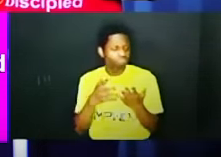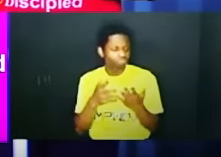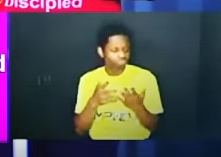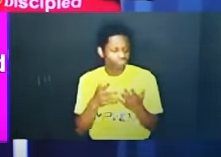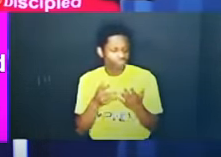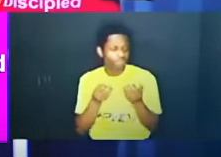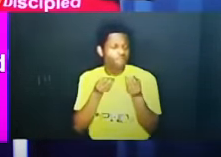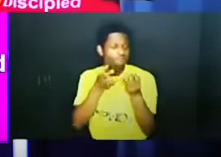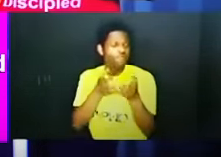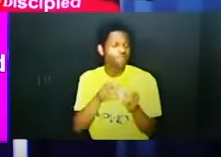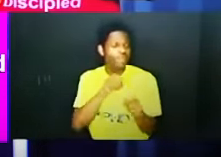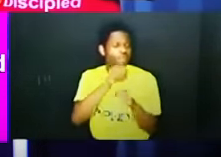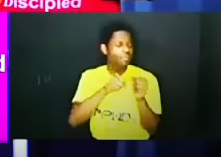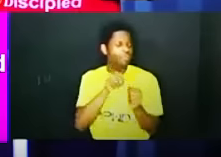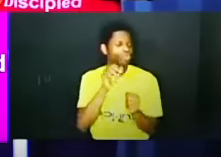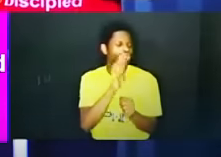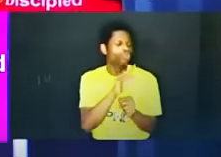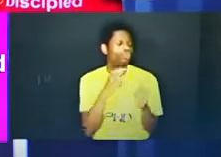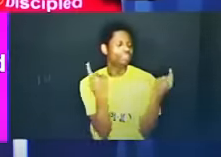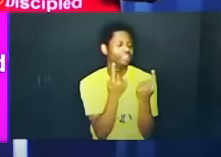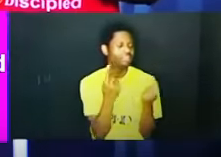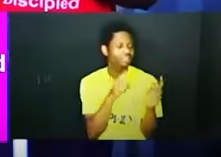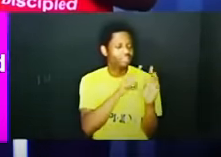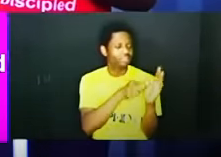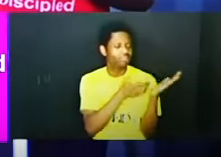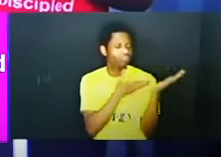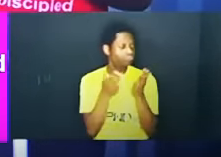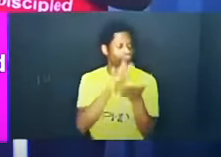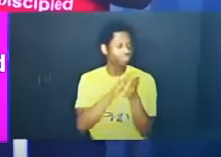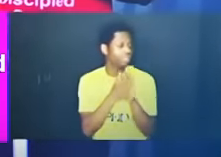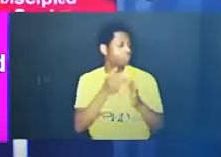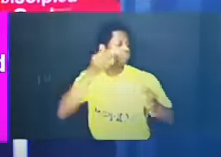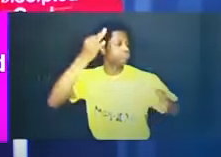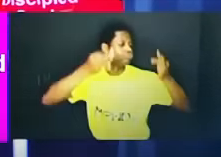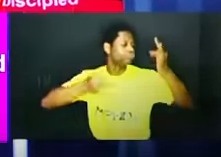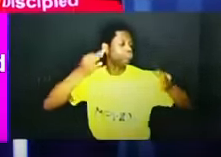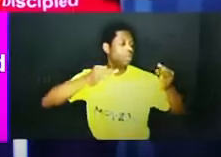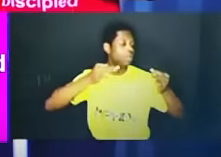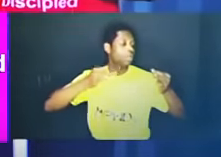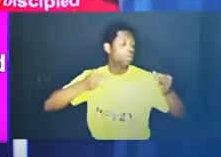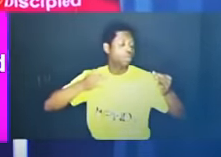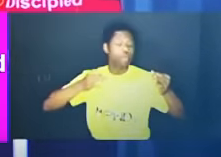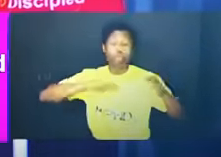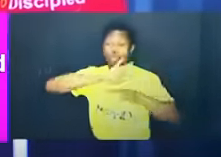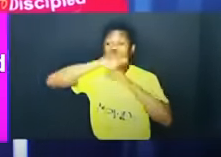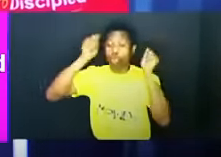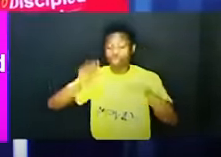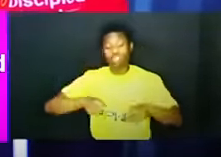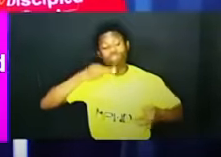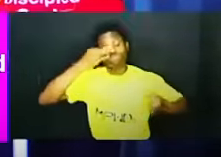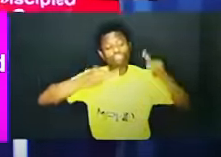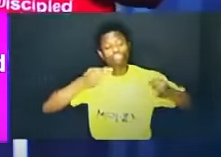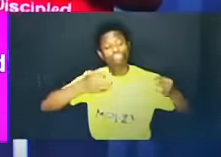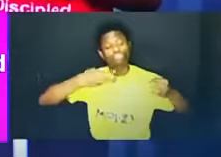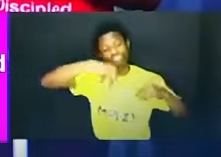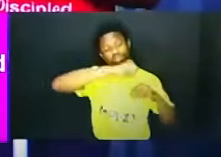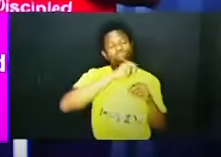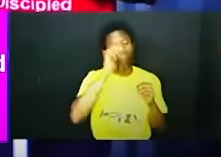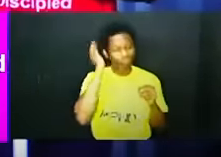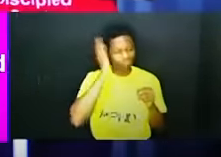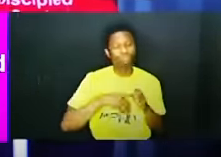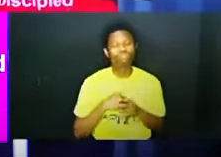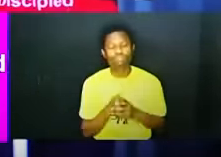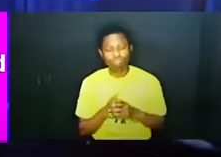under judgment by all. Na se wonyi na shankom na obi a onyi nie ana onnim